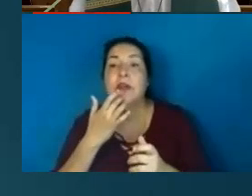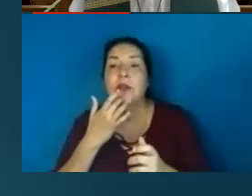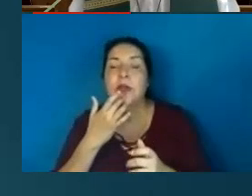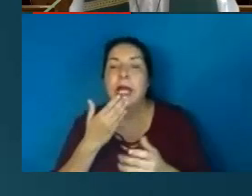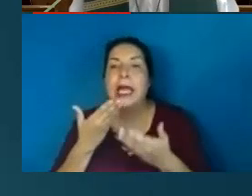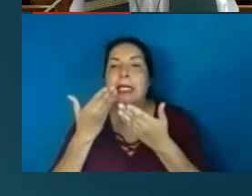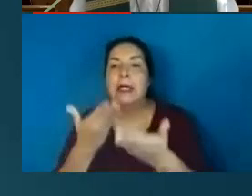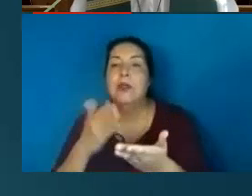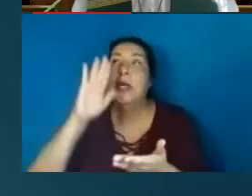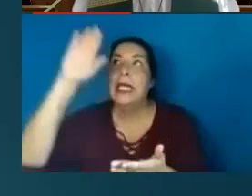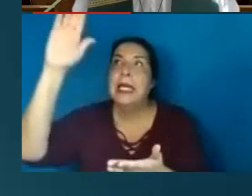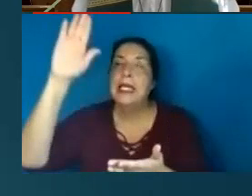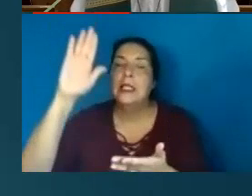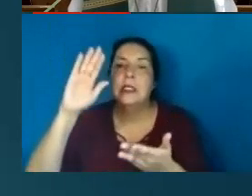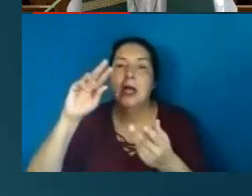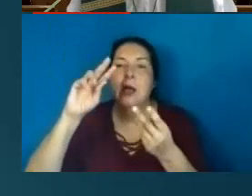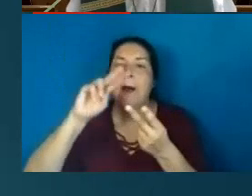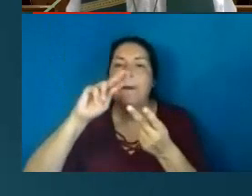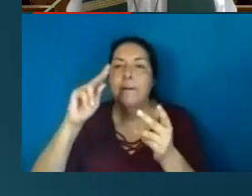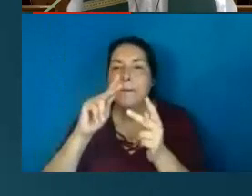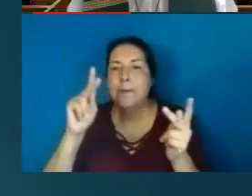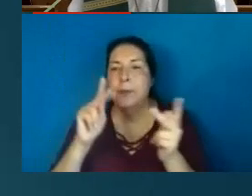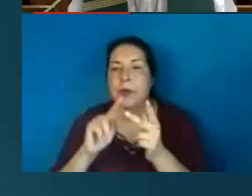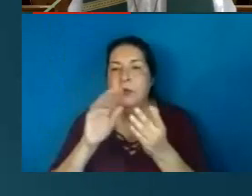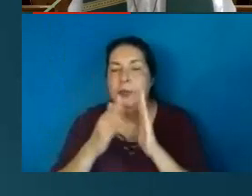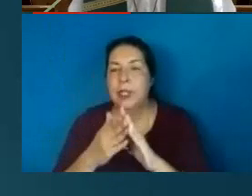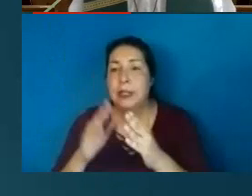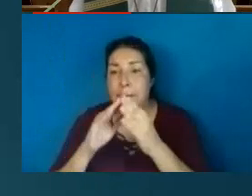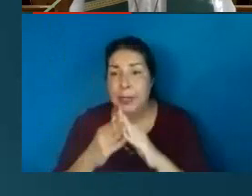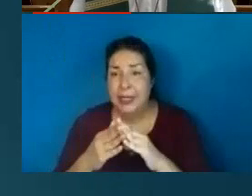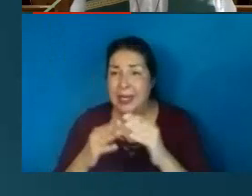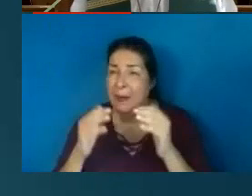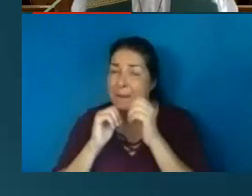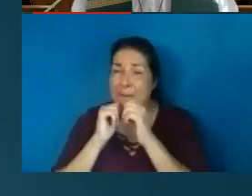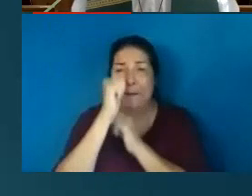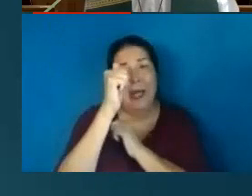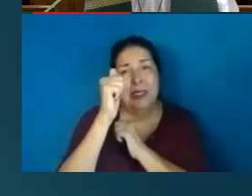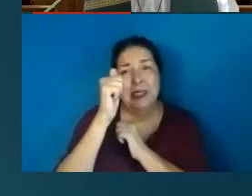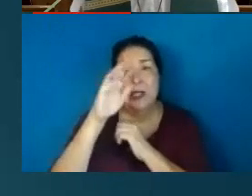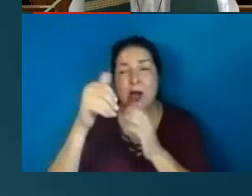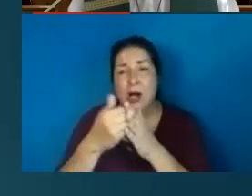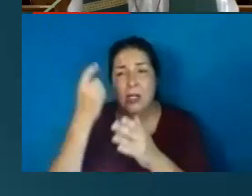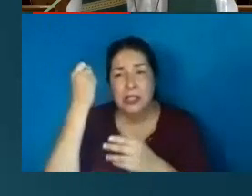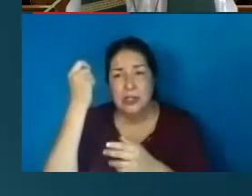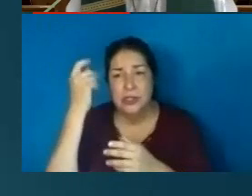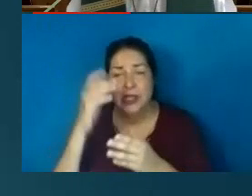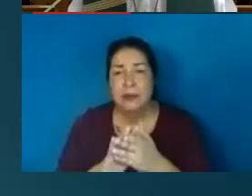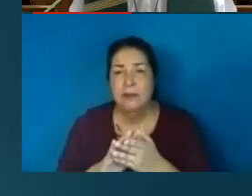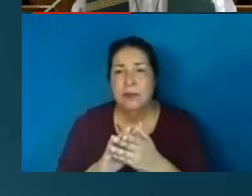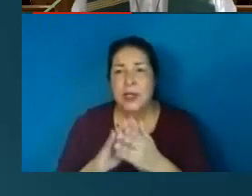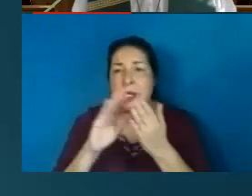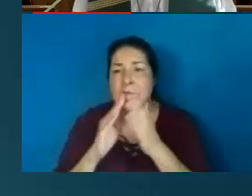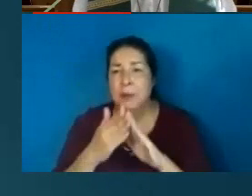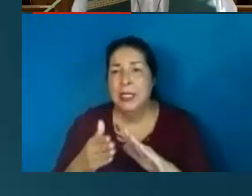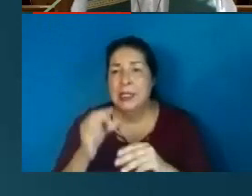you his peace, the peace that surpasses all understanding, the peace that the world cannot